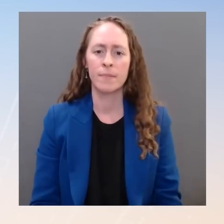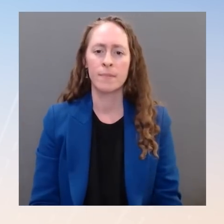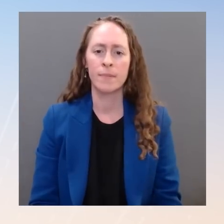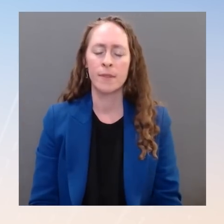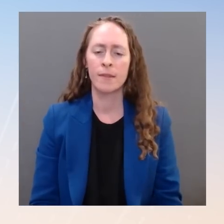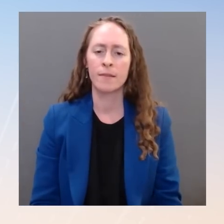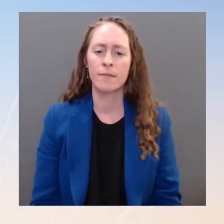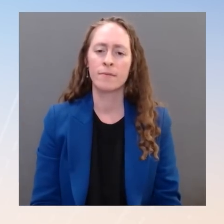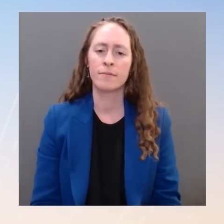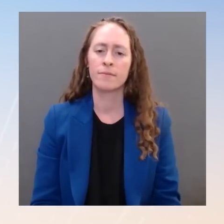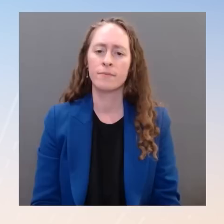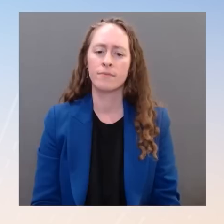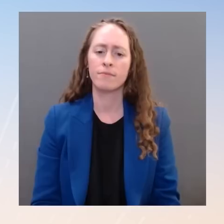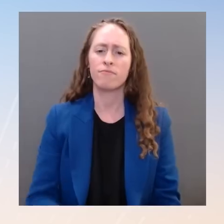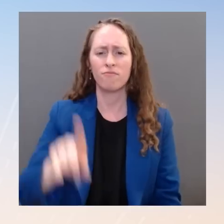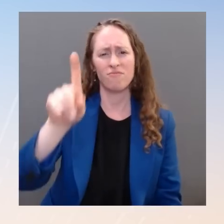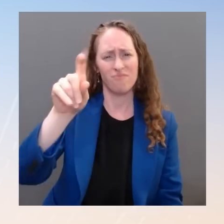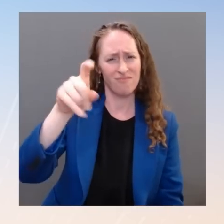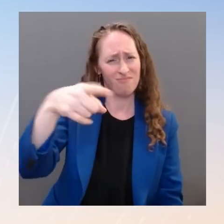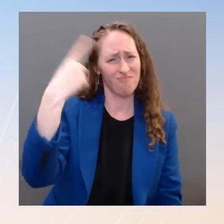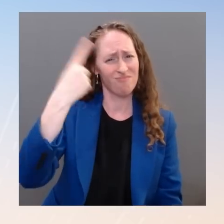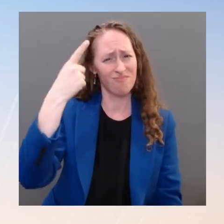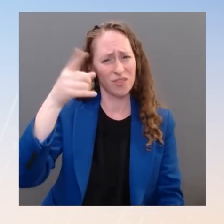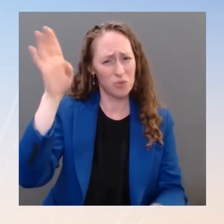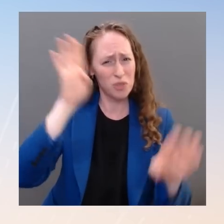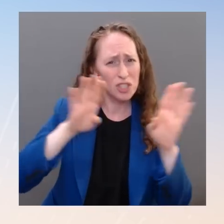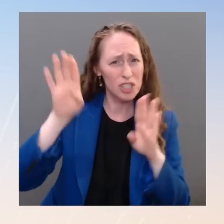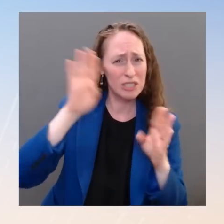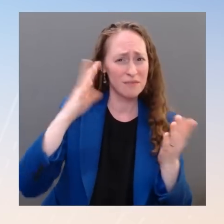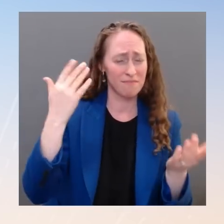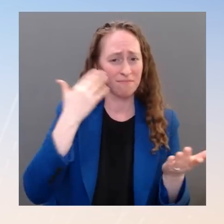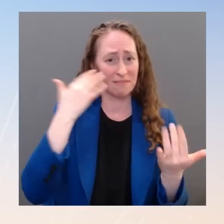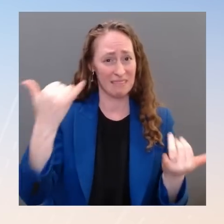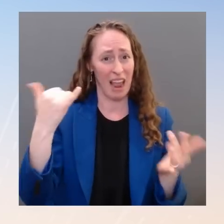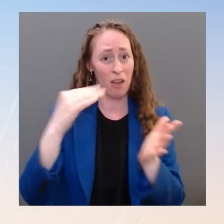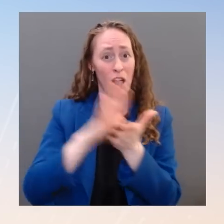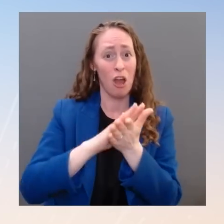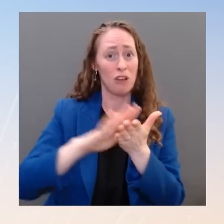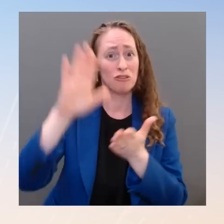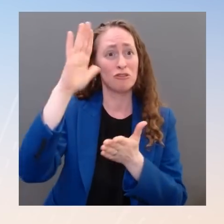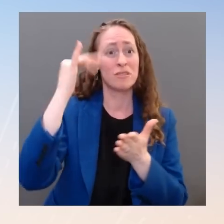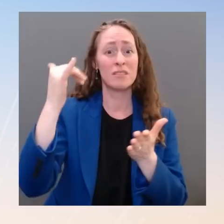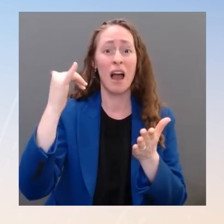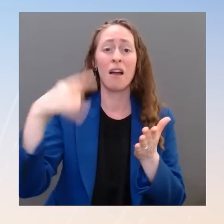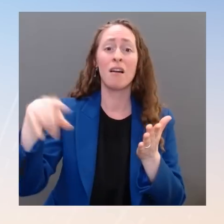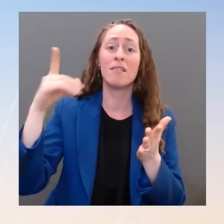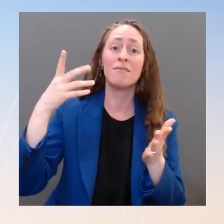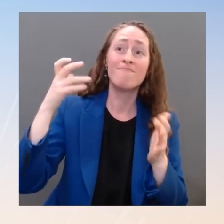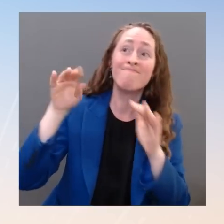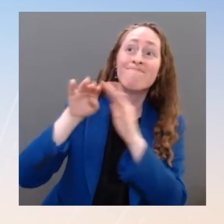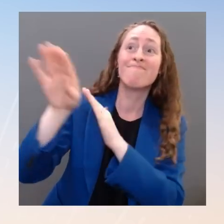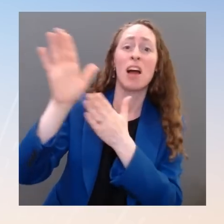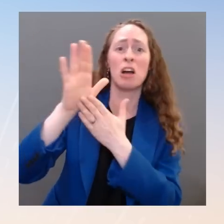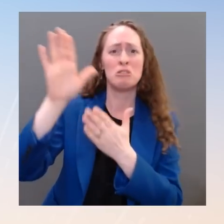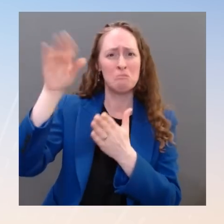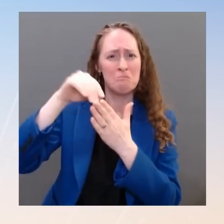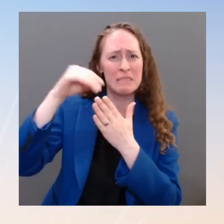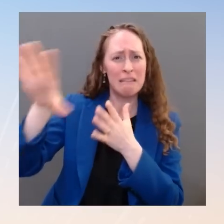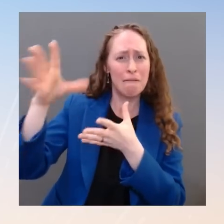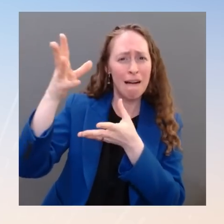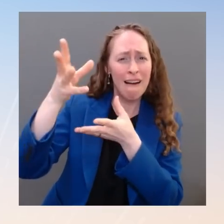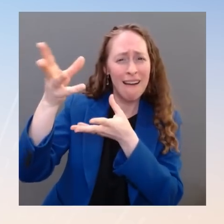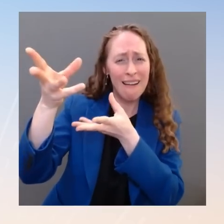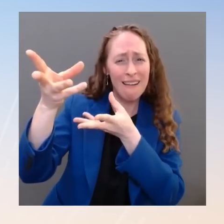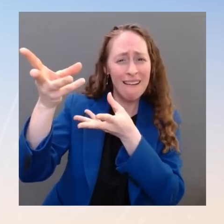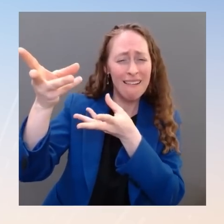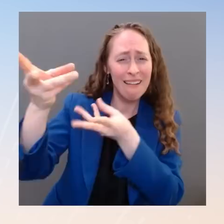rising very quickly. This would reduce borrowers' out-of-pocket costs. They would pay down some of their debt. But what about that cost of the education